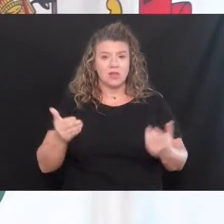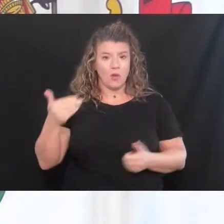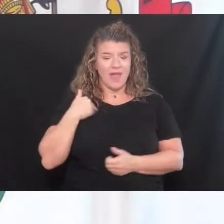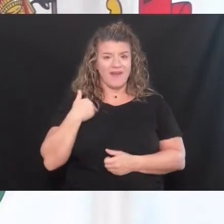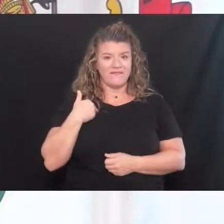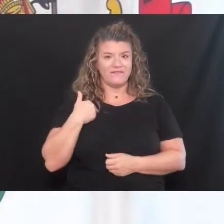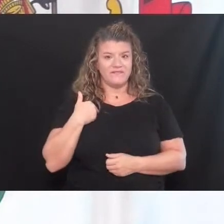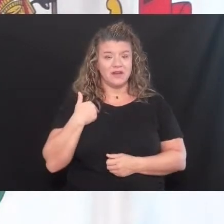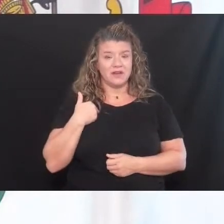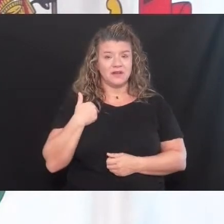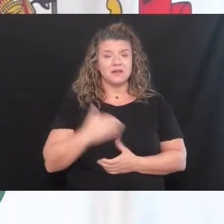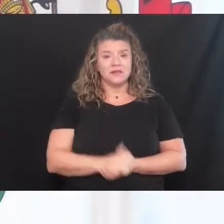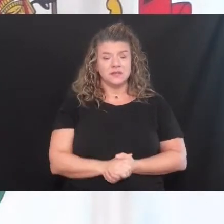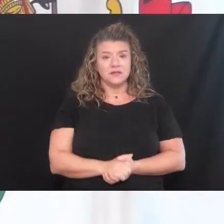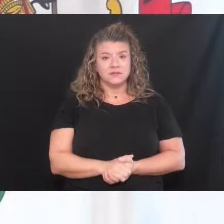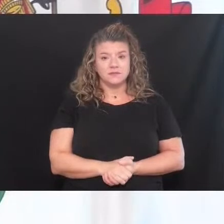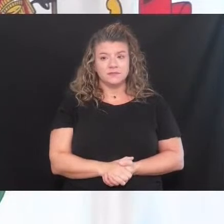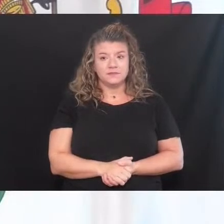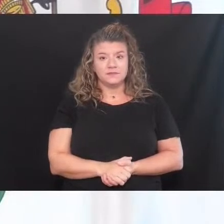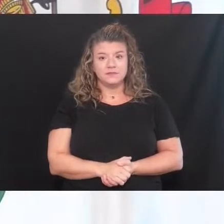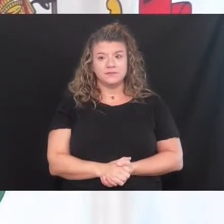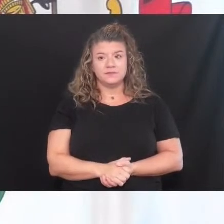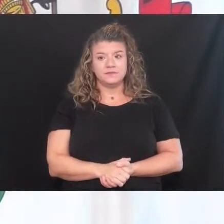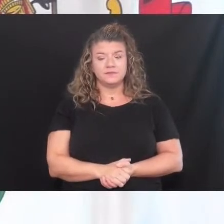have. But Paul,